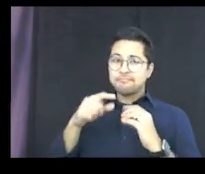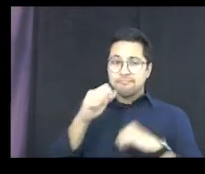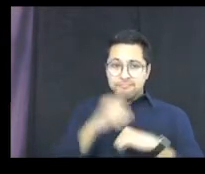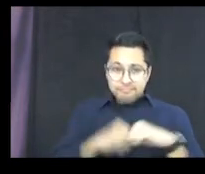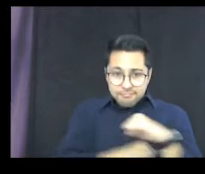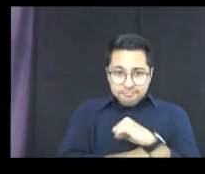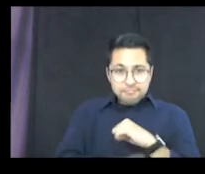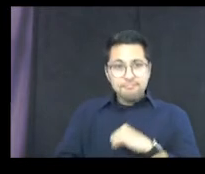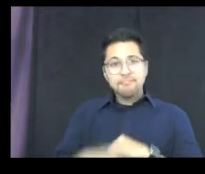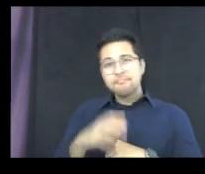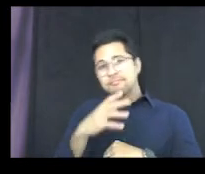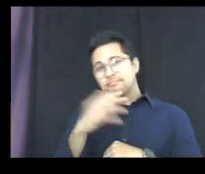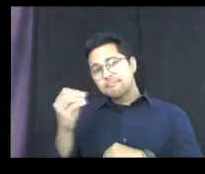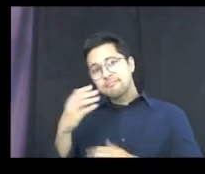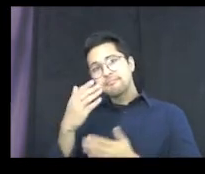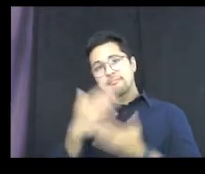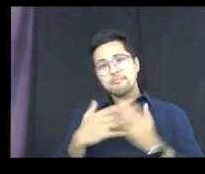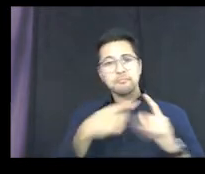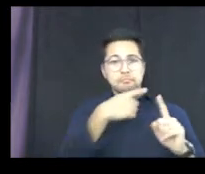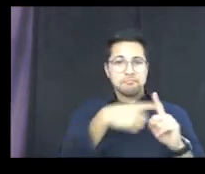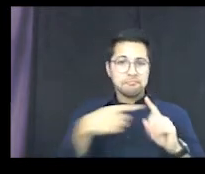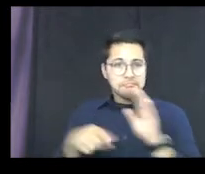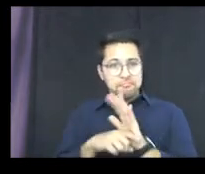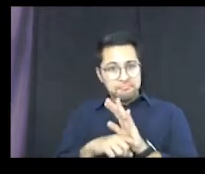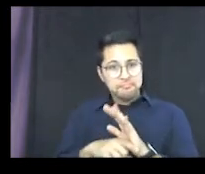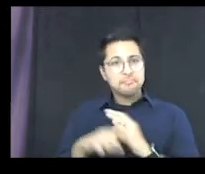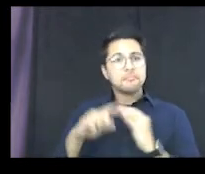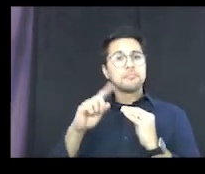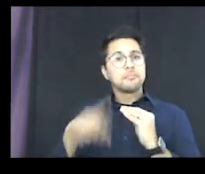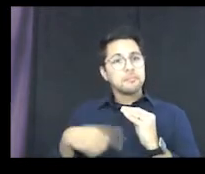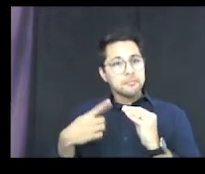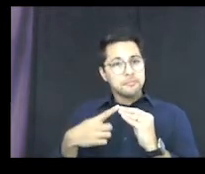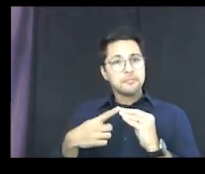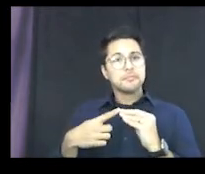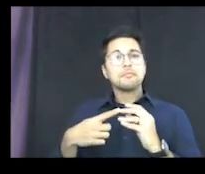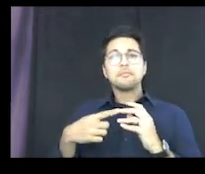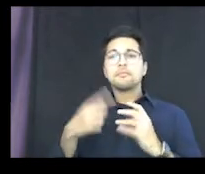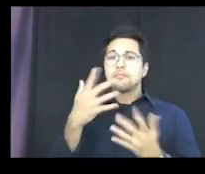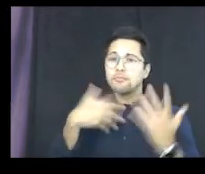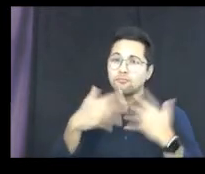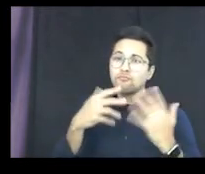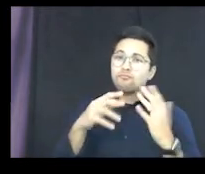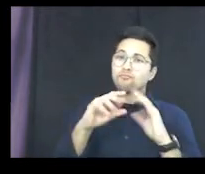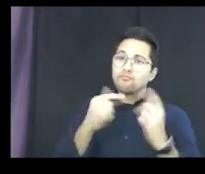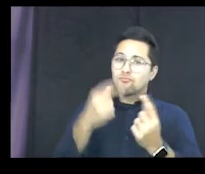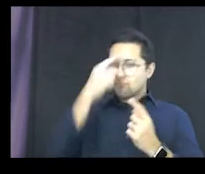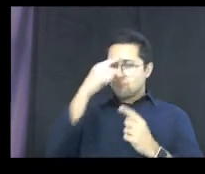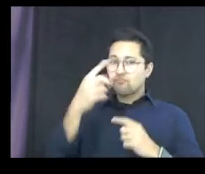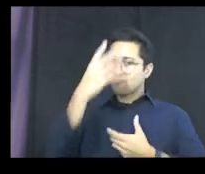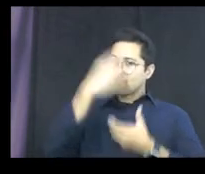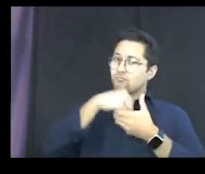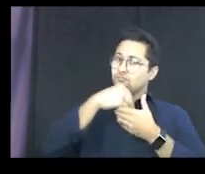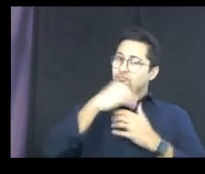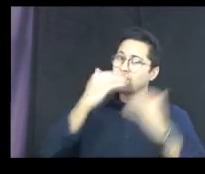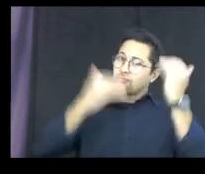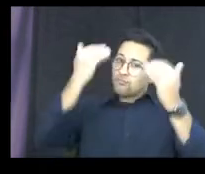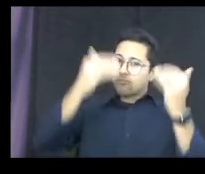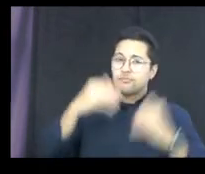structure and some of the pros and cons about social groups for autistic adults that